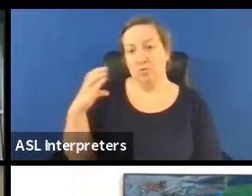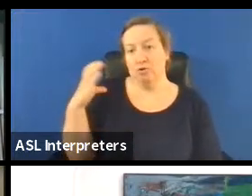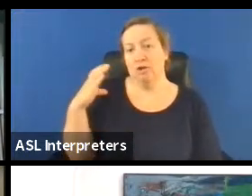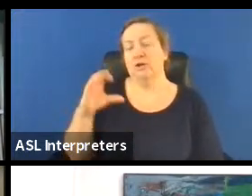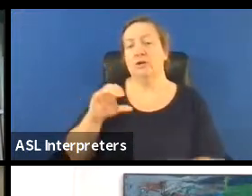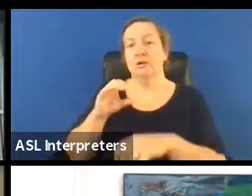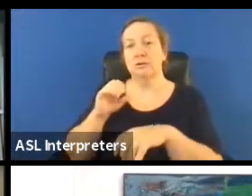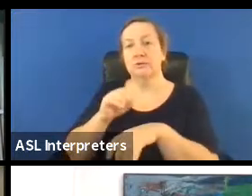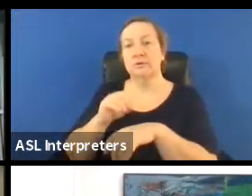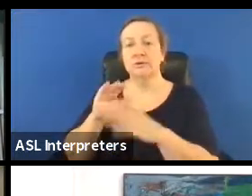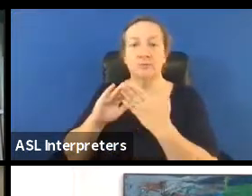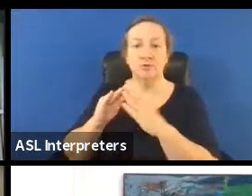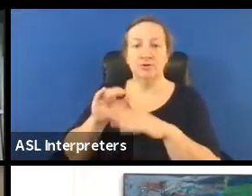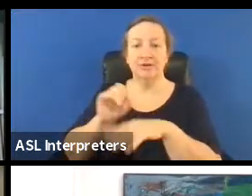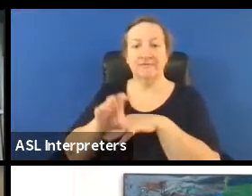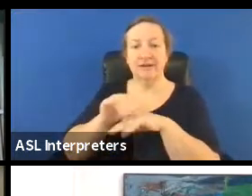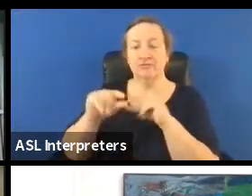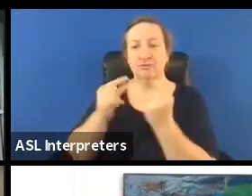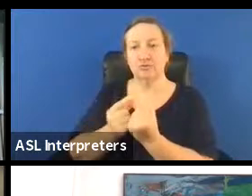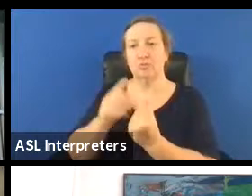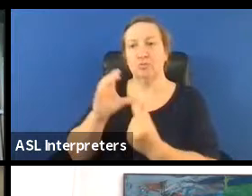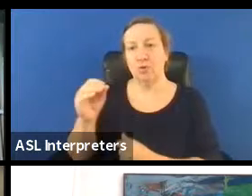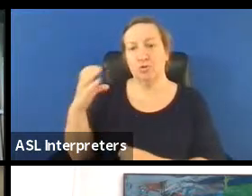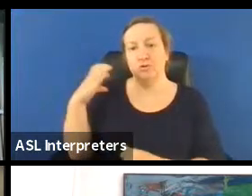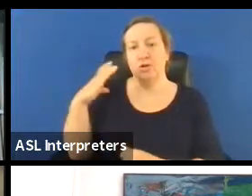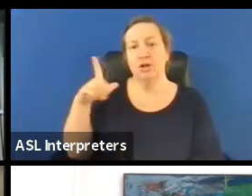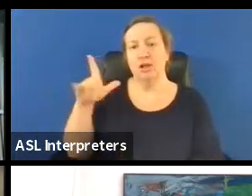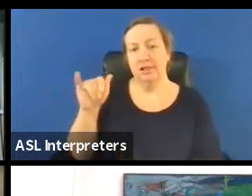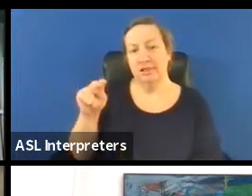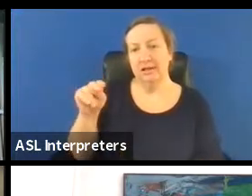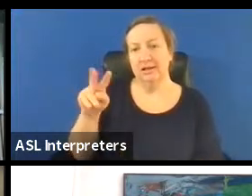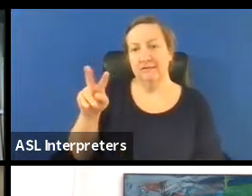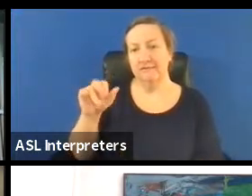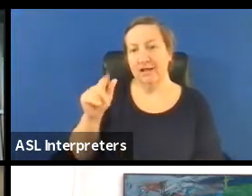Advisory Group co-chairs. So glad to have you with us, Lynn Ballantyre.